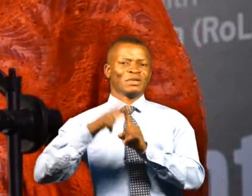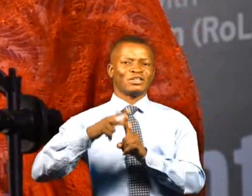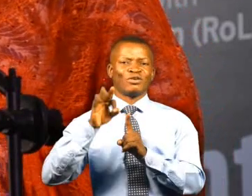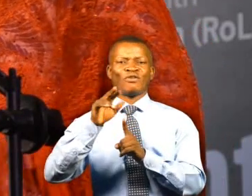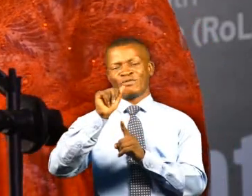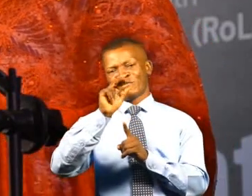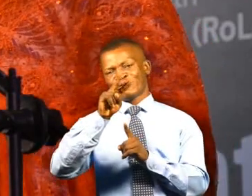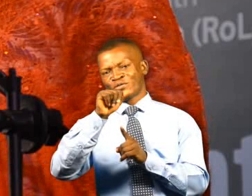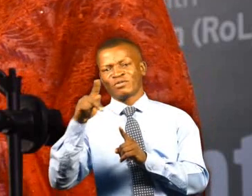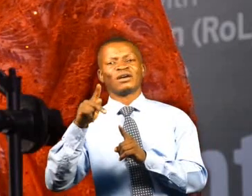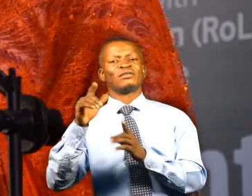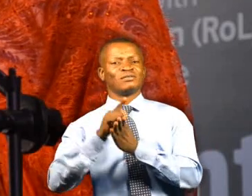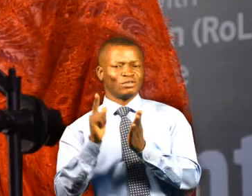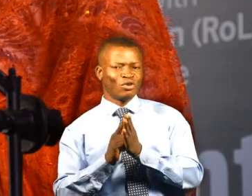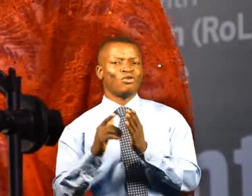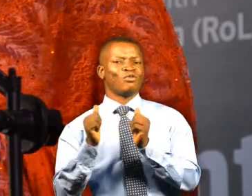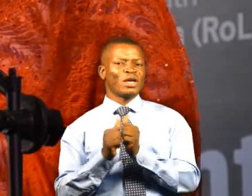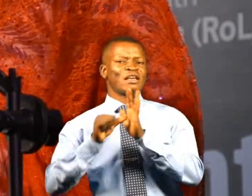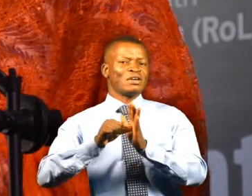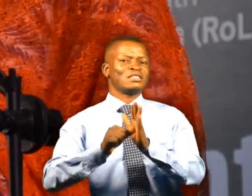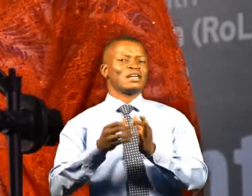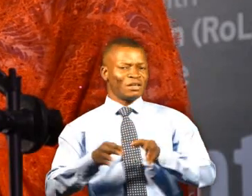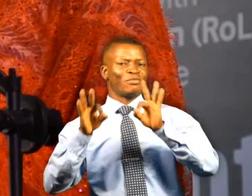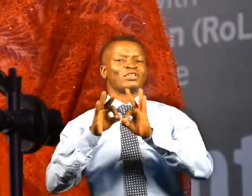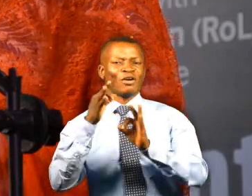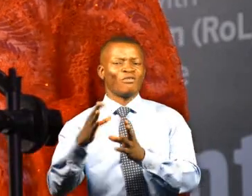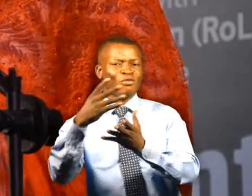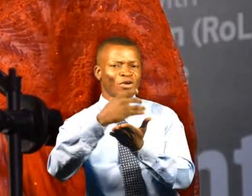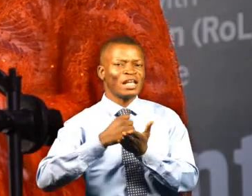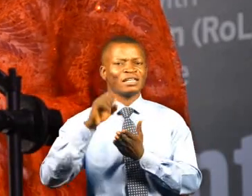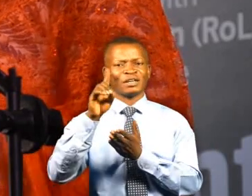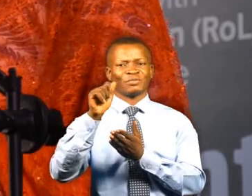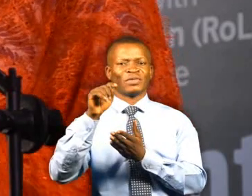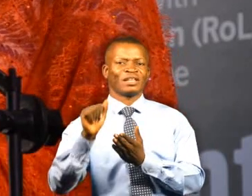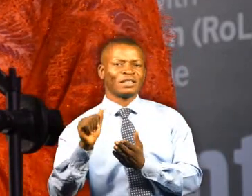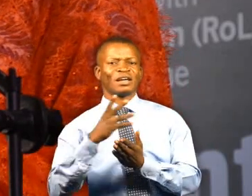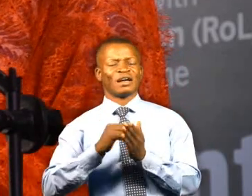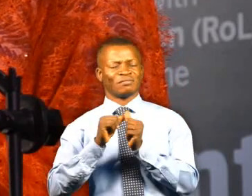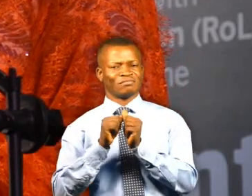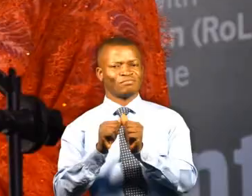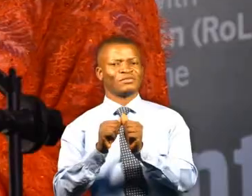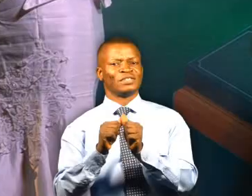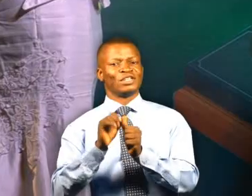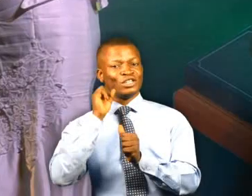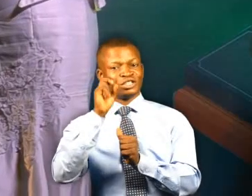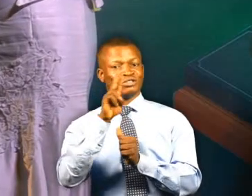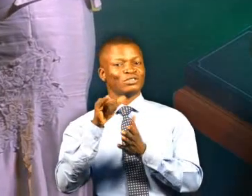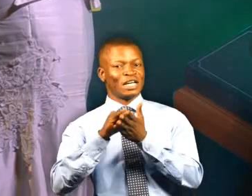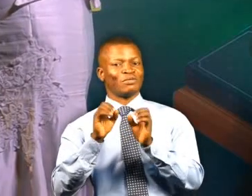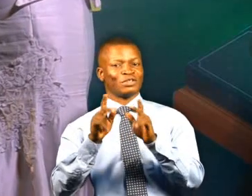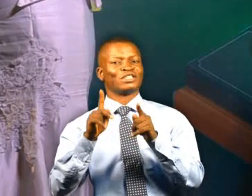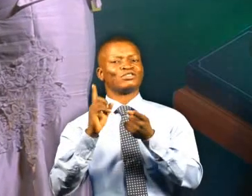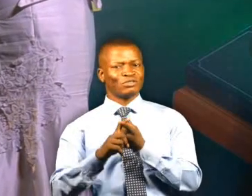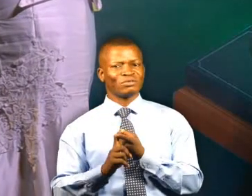the implementation of the VAP Act, reiterated the importance of gathering data, solidarity and resilience. She used